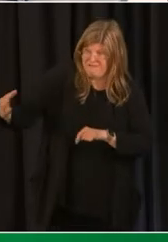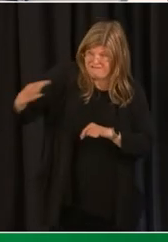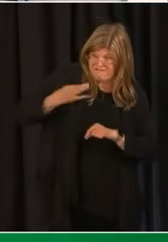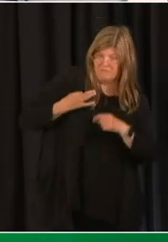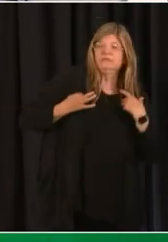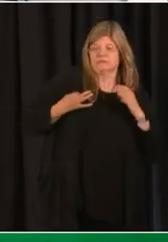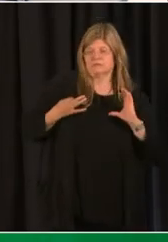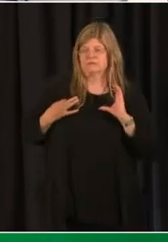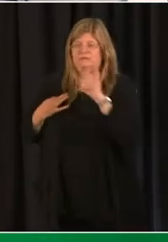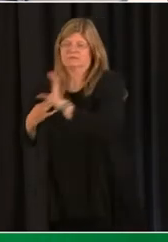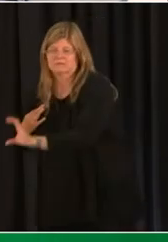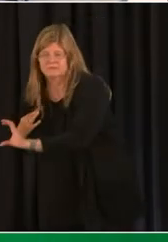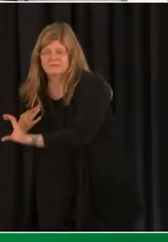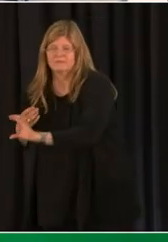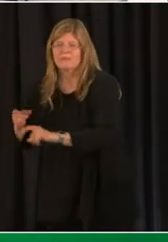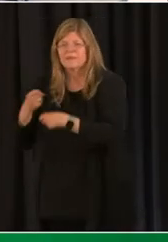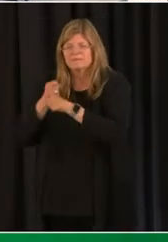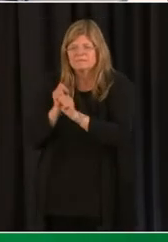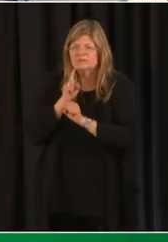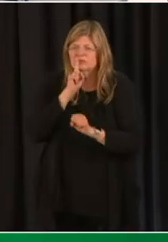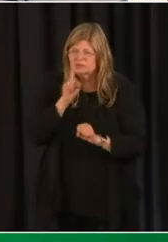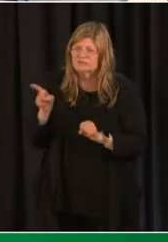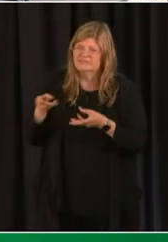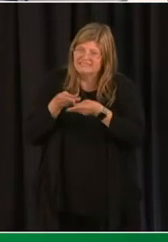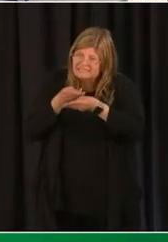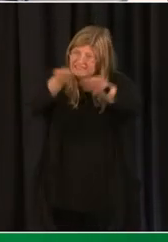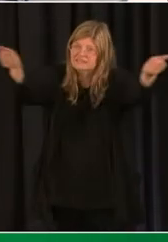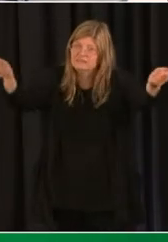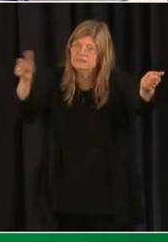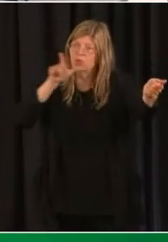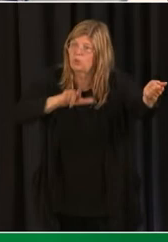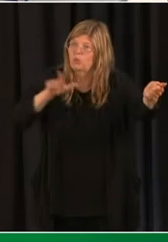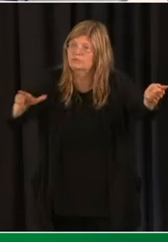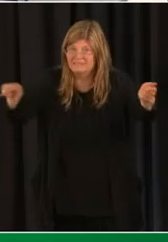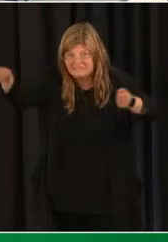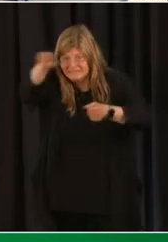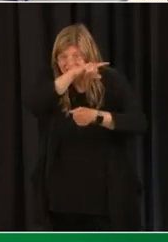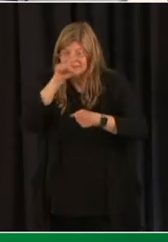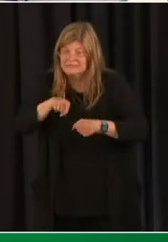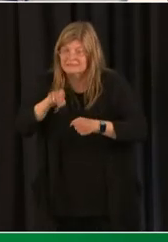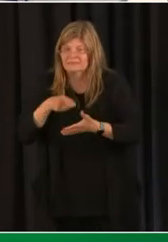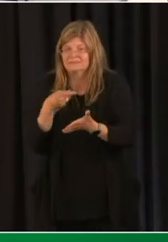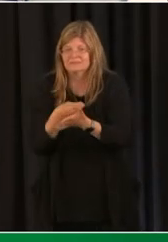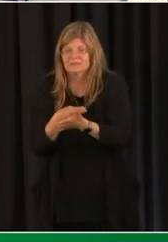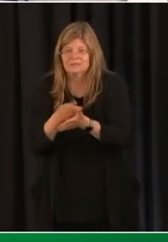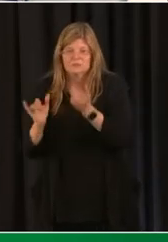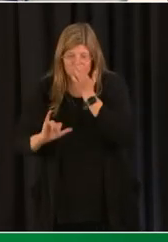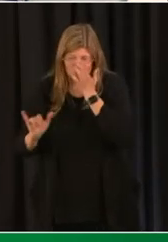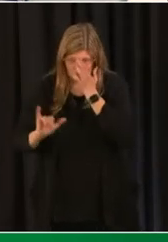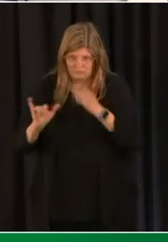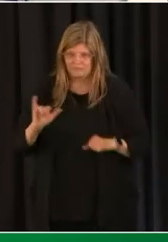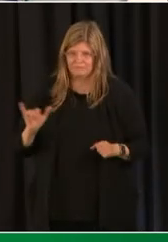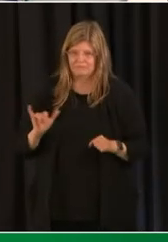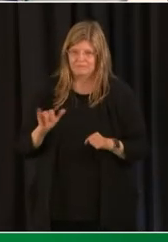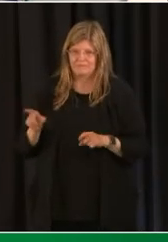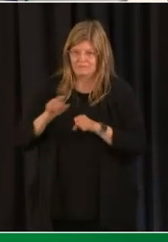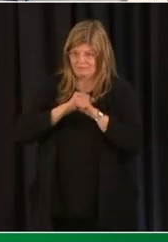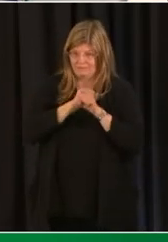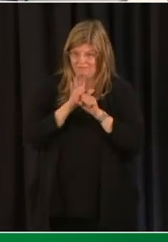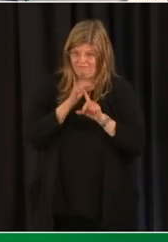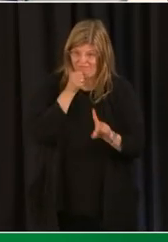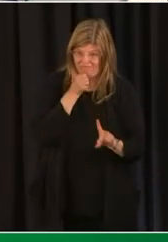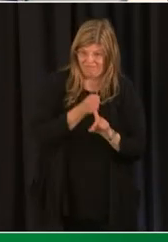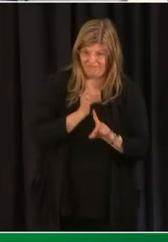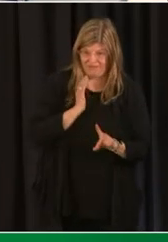our landlords whole. When the virus started in our community, we were faced